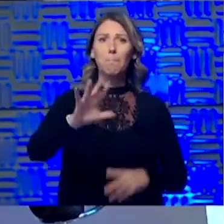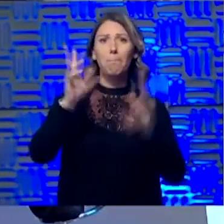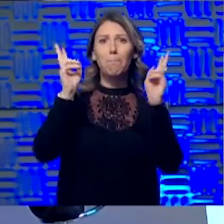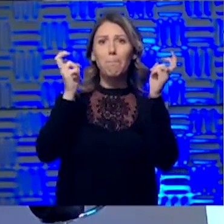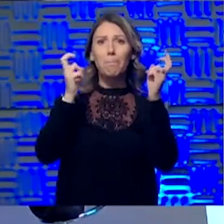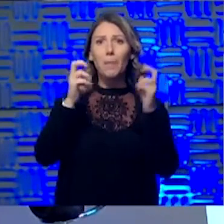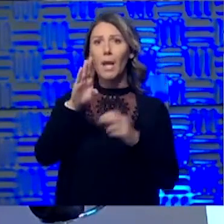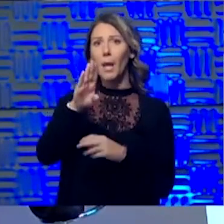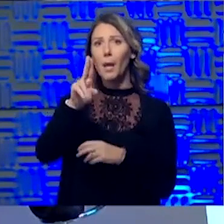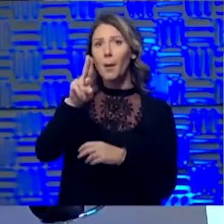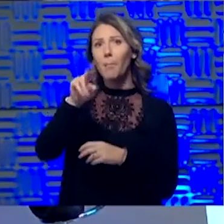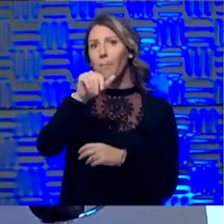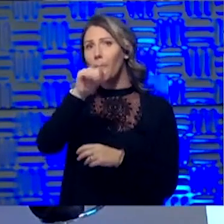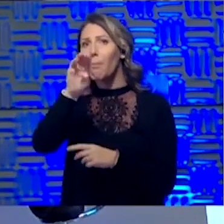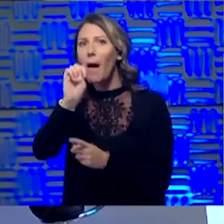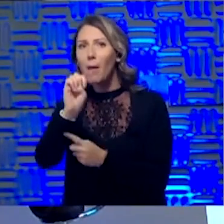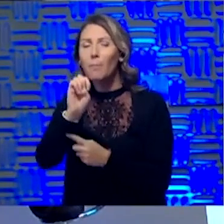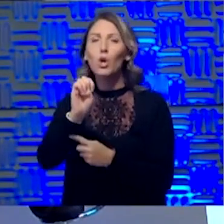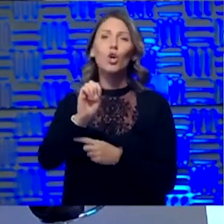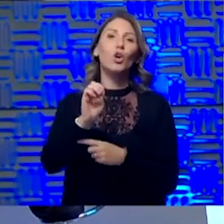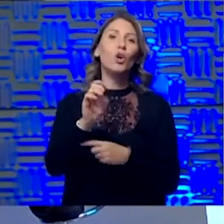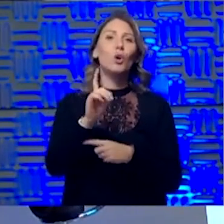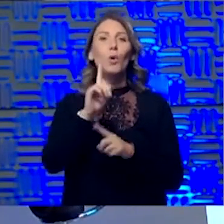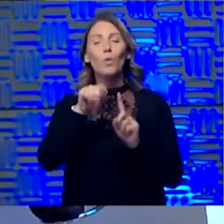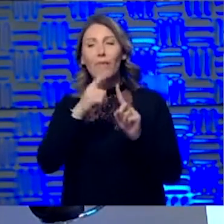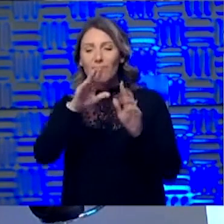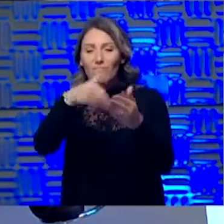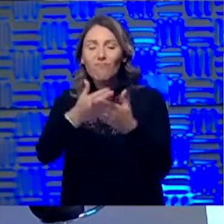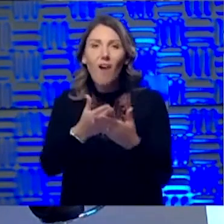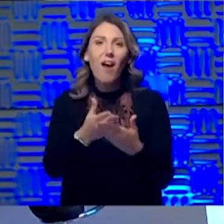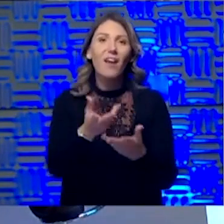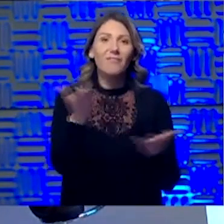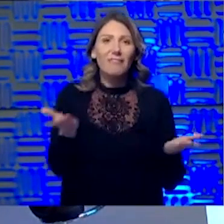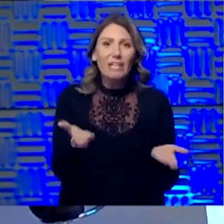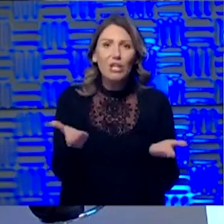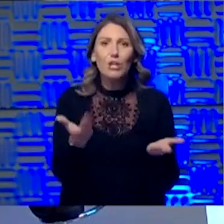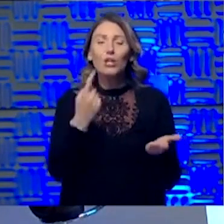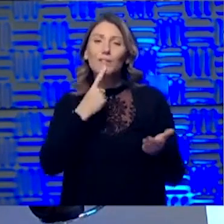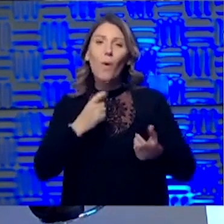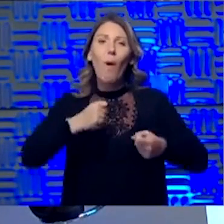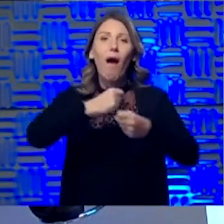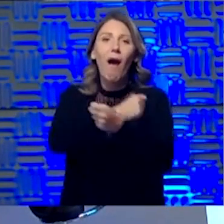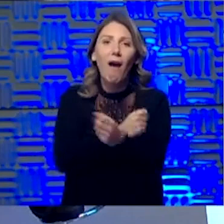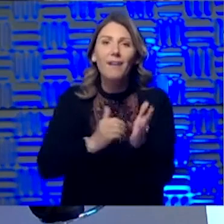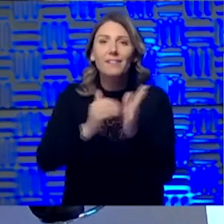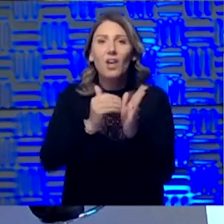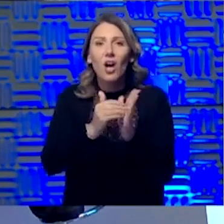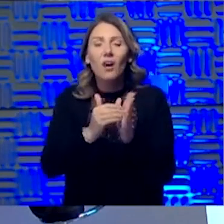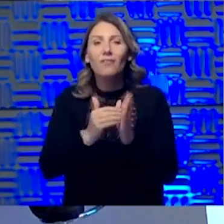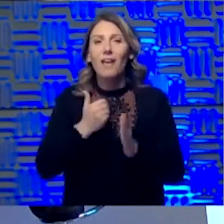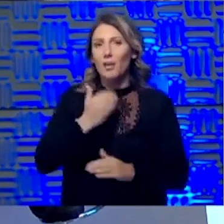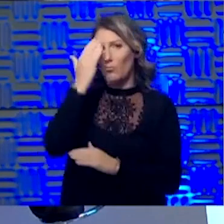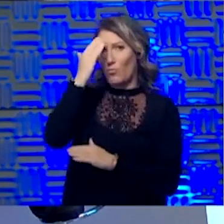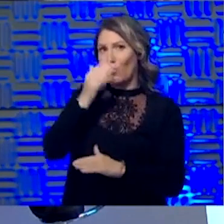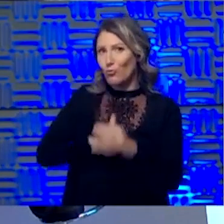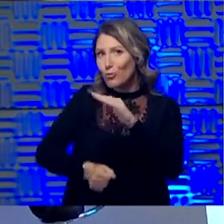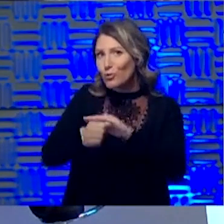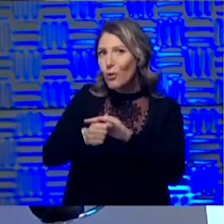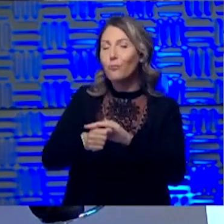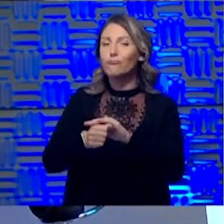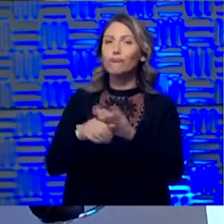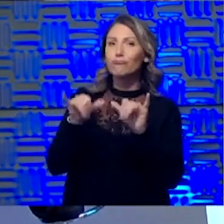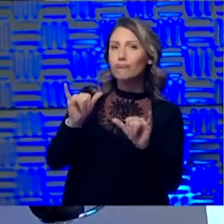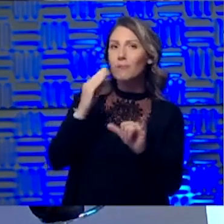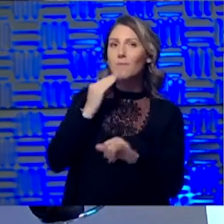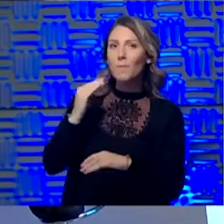kids come over. Don't give as many hugs as I would like to do, but I know that they're sheltered in place because they're studying or doing whatever. And so that's